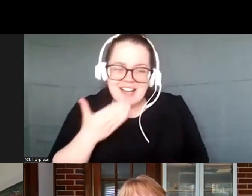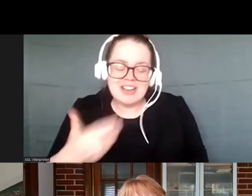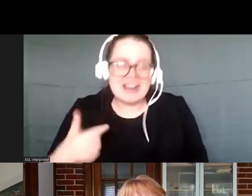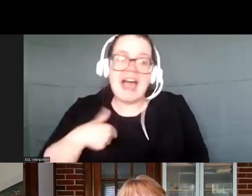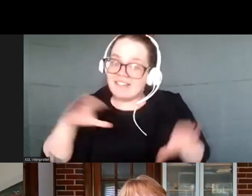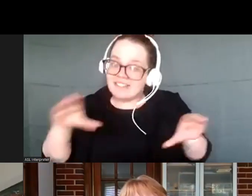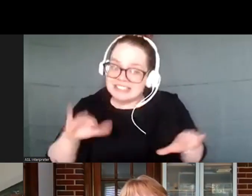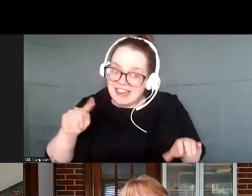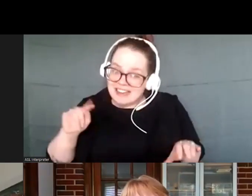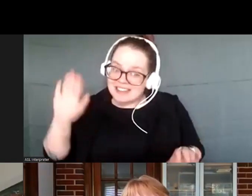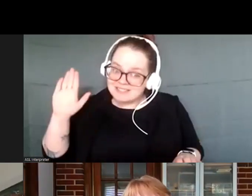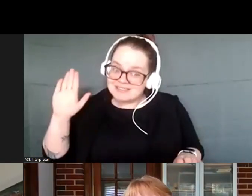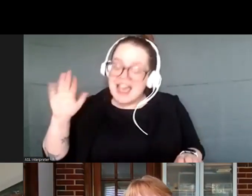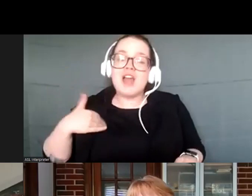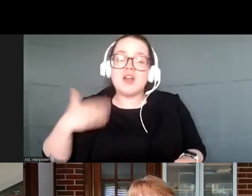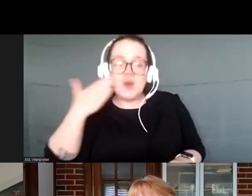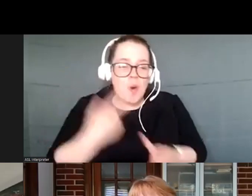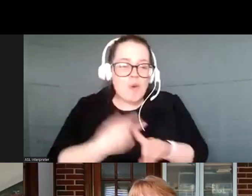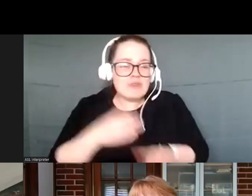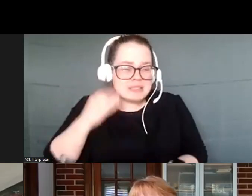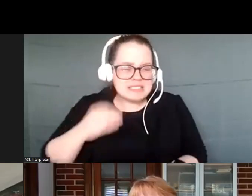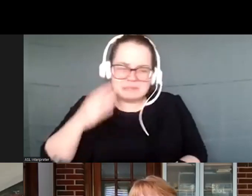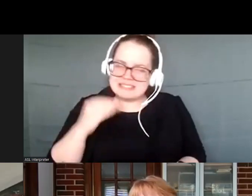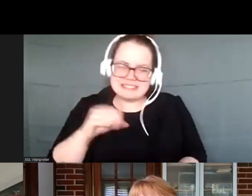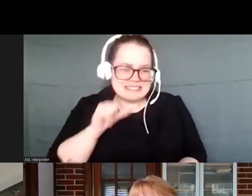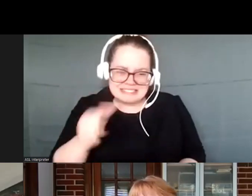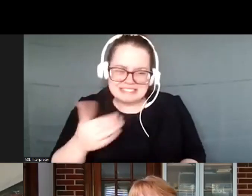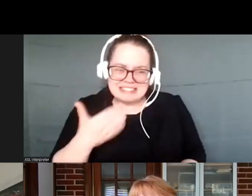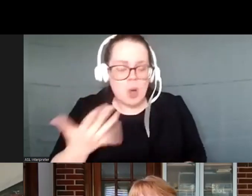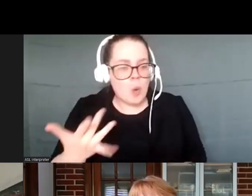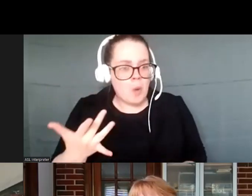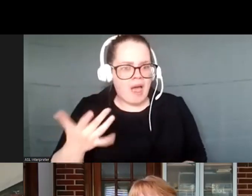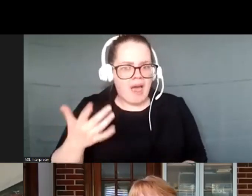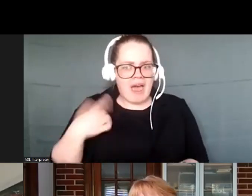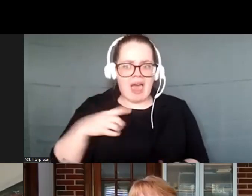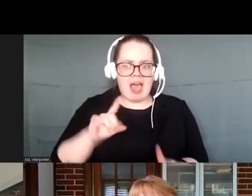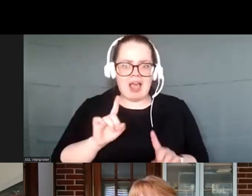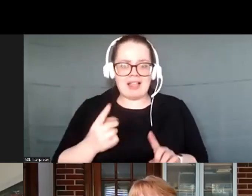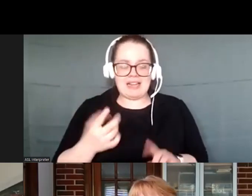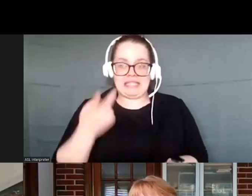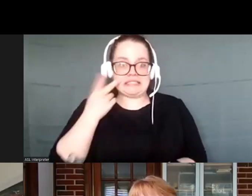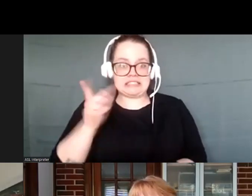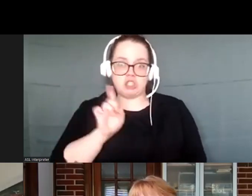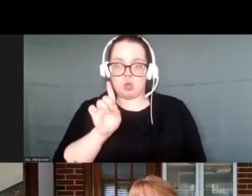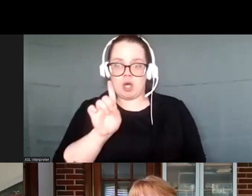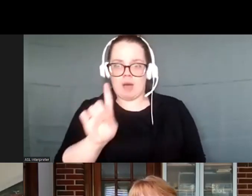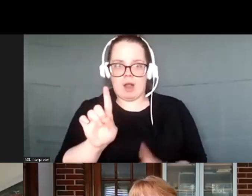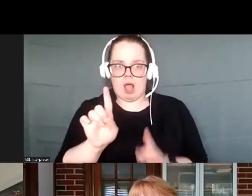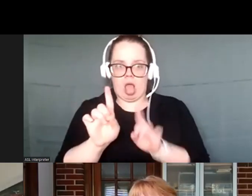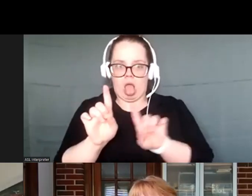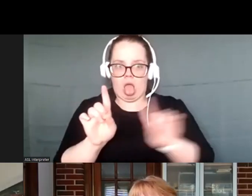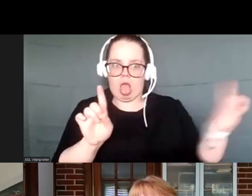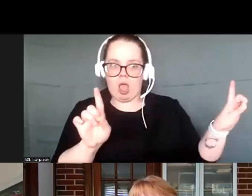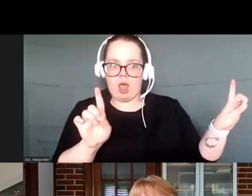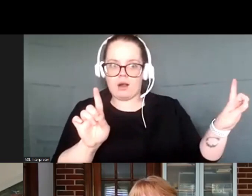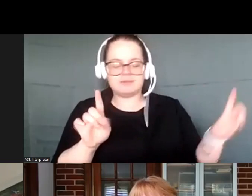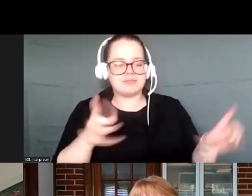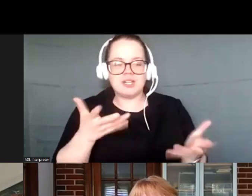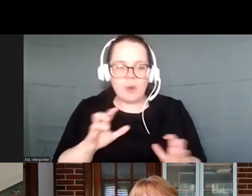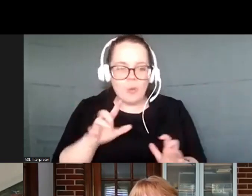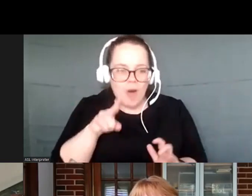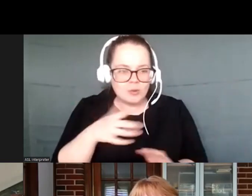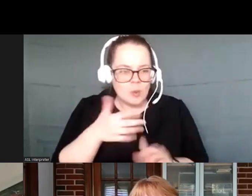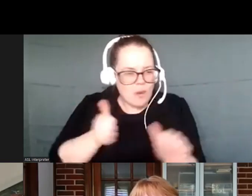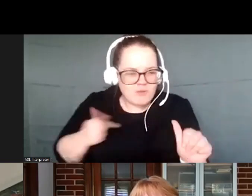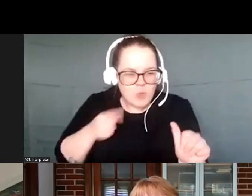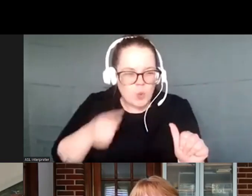it totally backfires because then they just run from you. They see you coming and they're kind of like, oh God, you know,